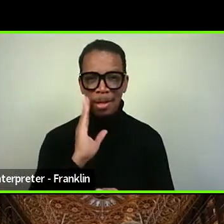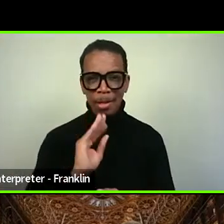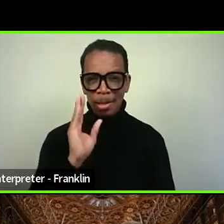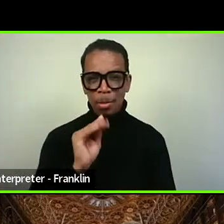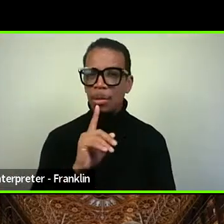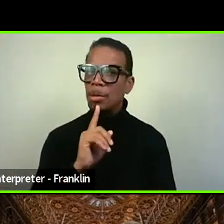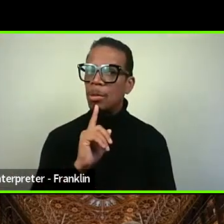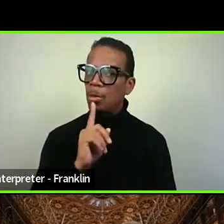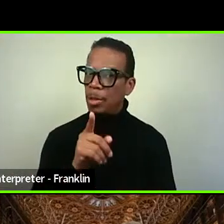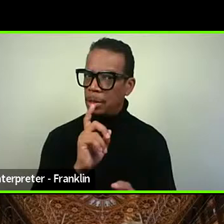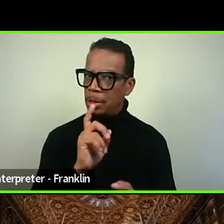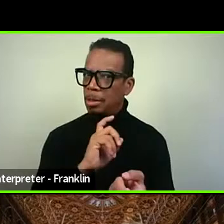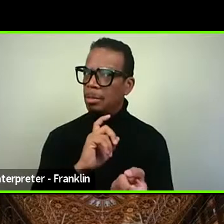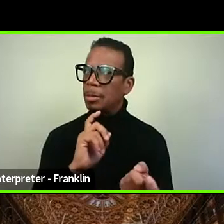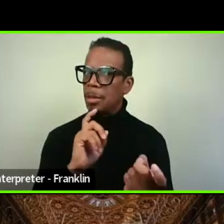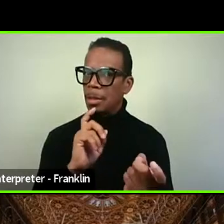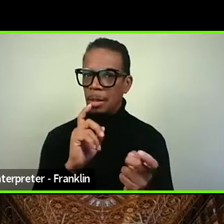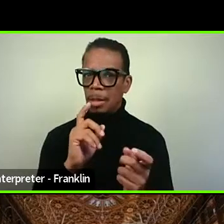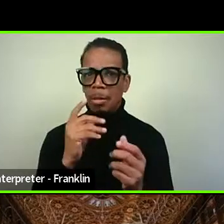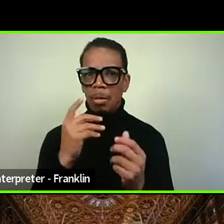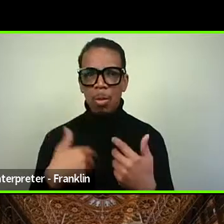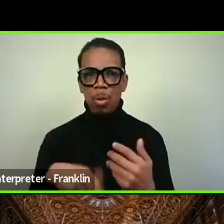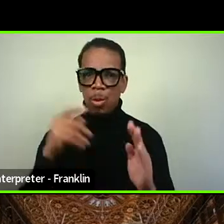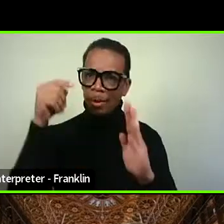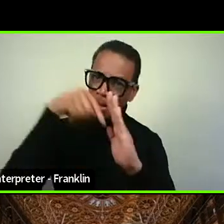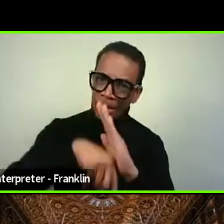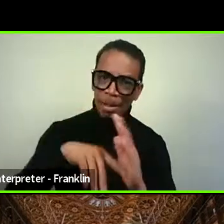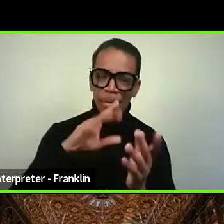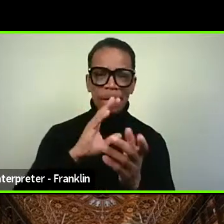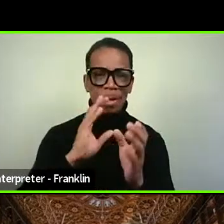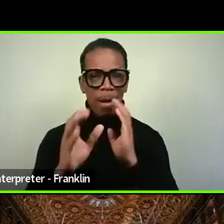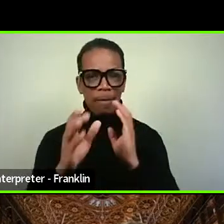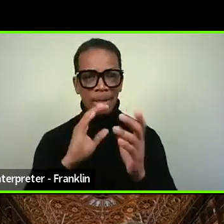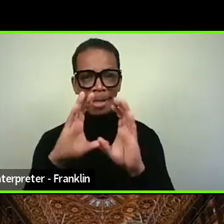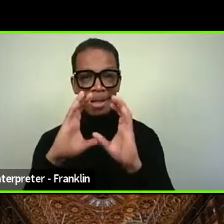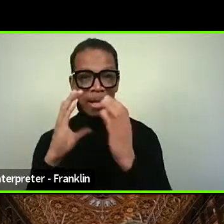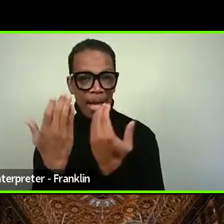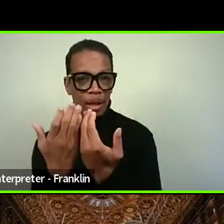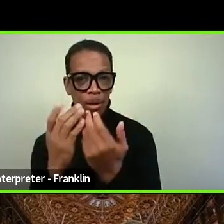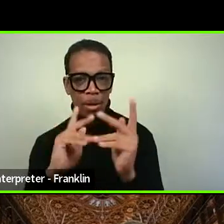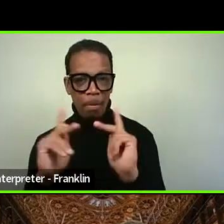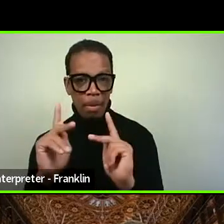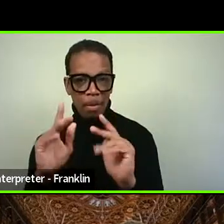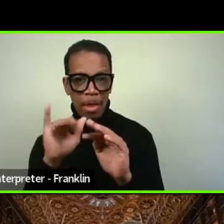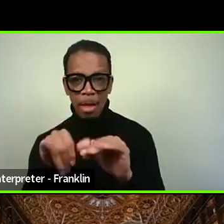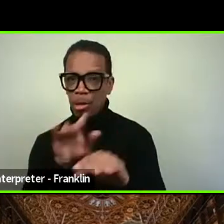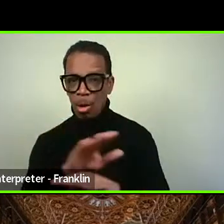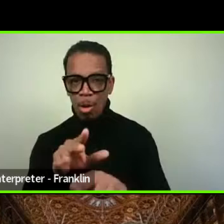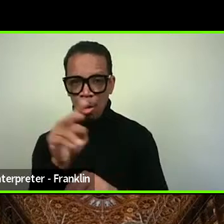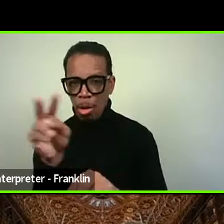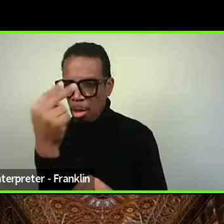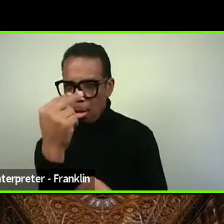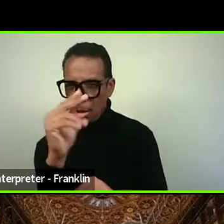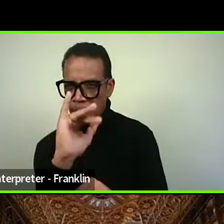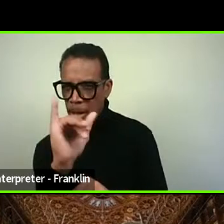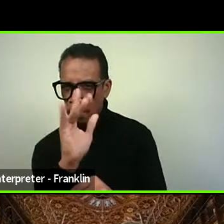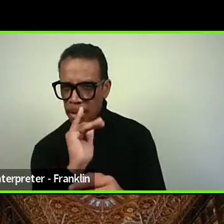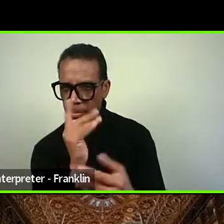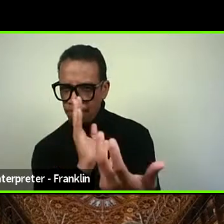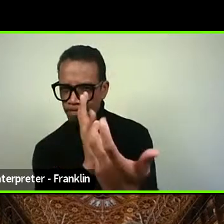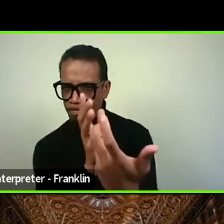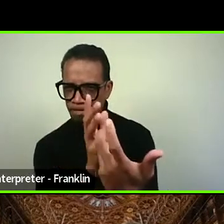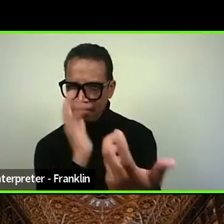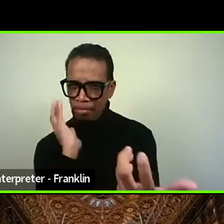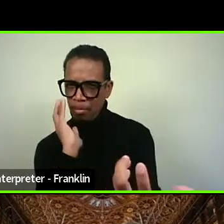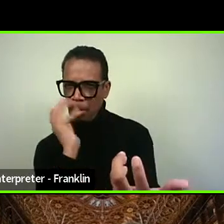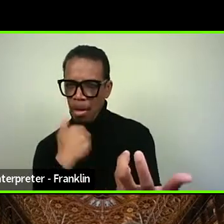real transformative conversations in classes. You are going to be taught by humans that don't look like you. And because of that, it may cause